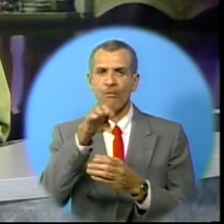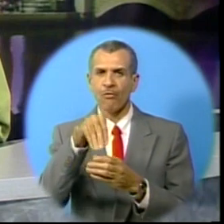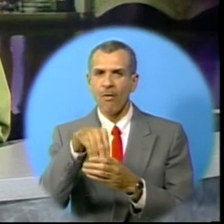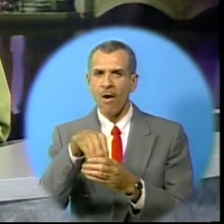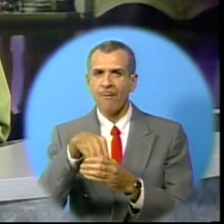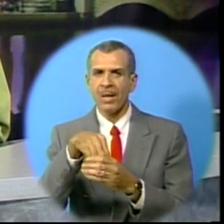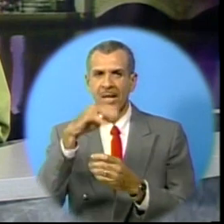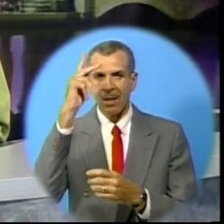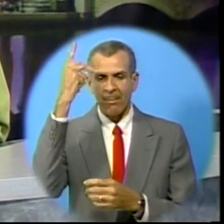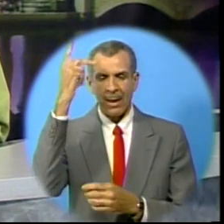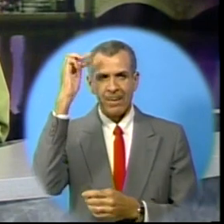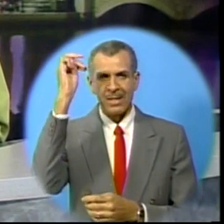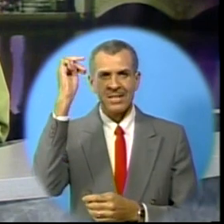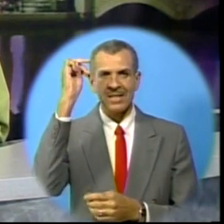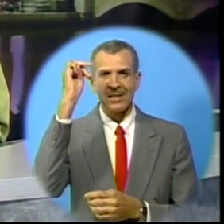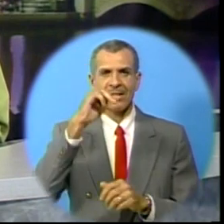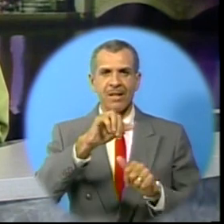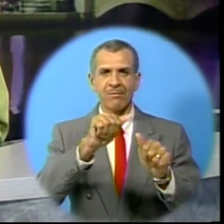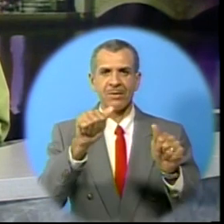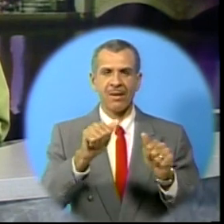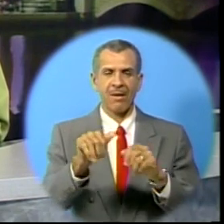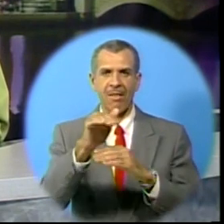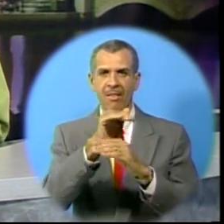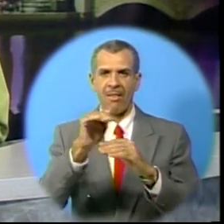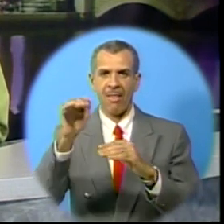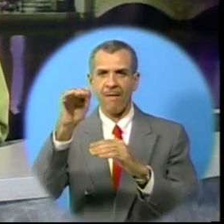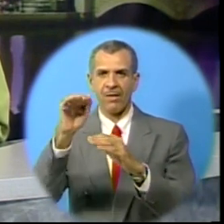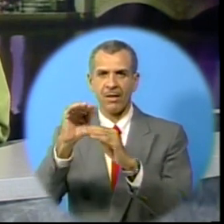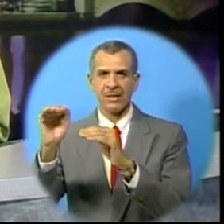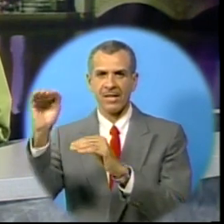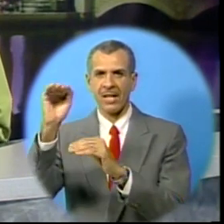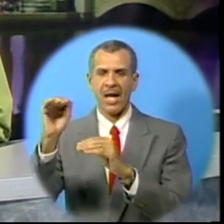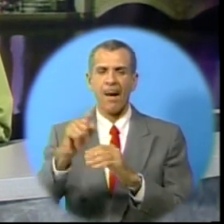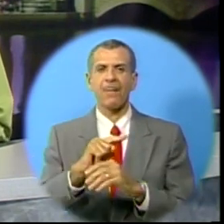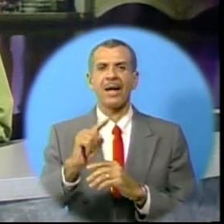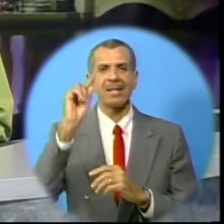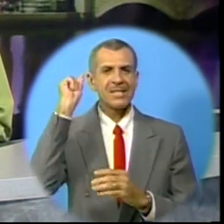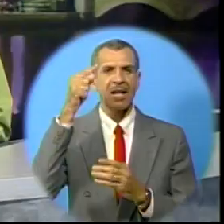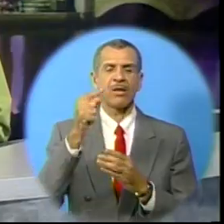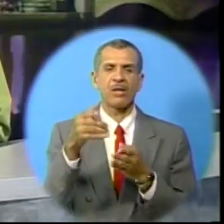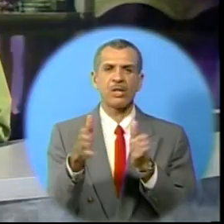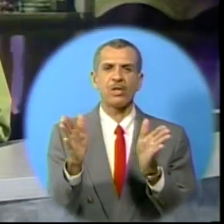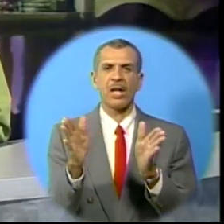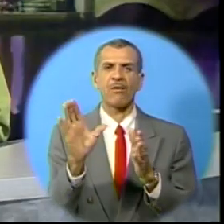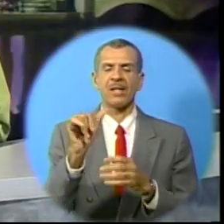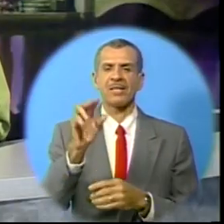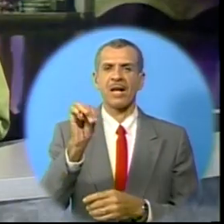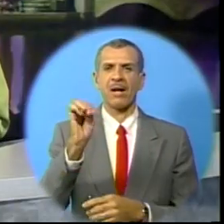the prime ministerial and ministerial levels, as well as by the Secretary General of CARICOM.